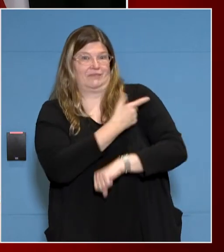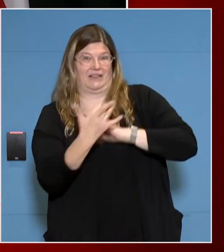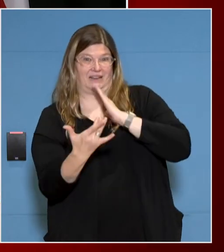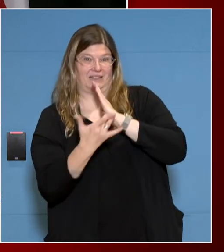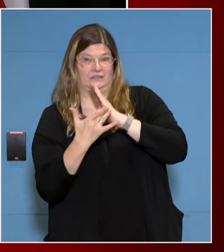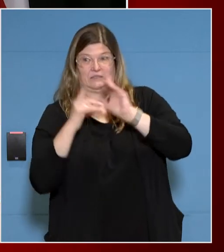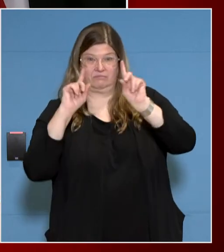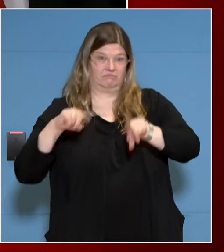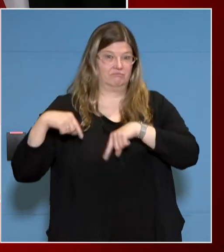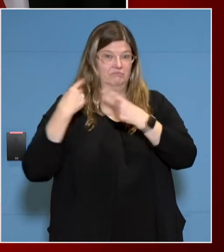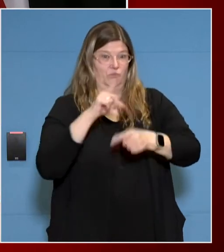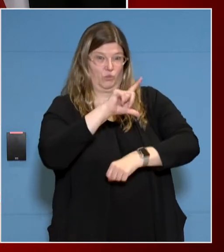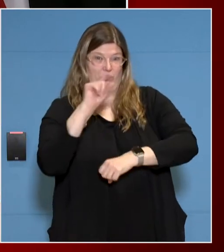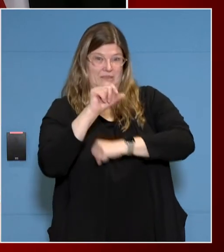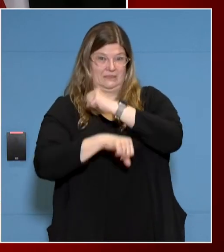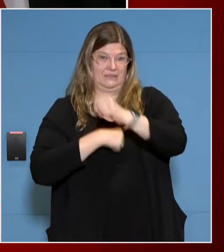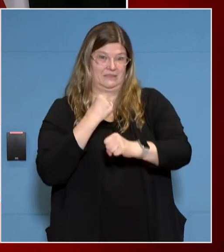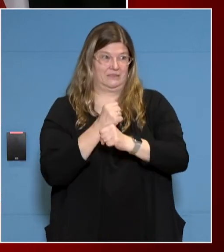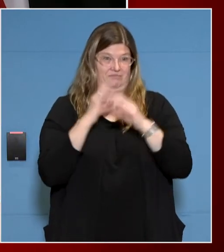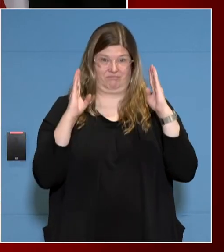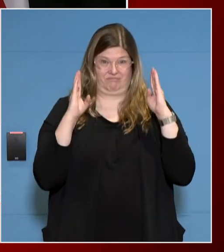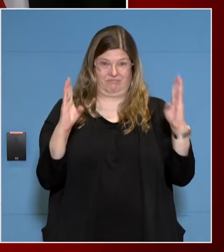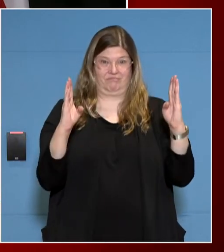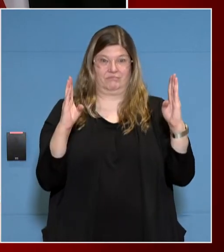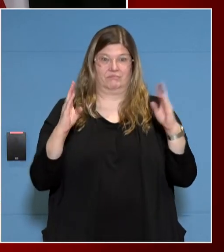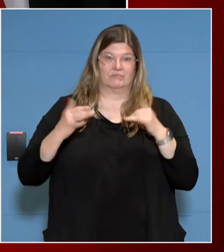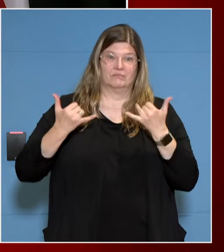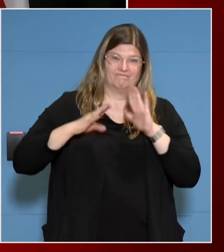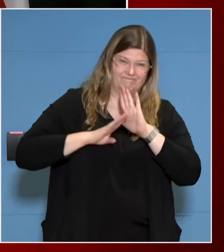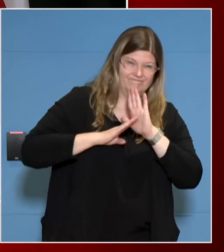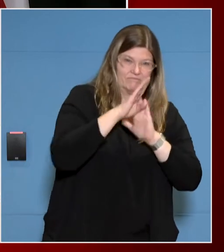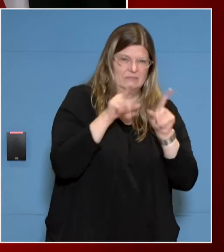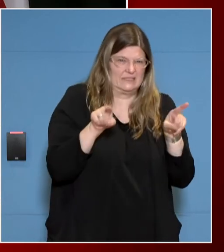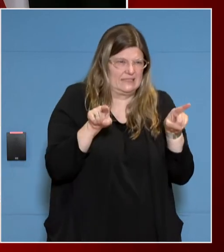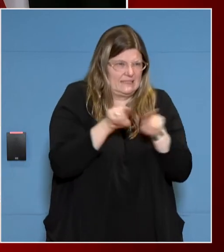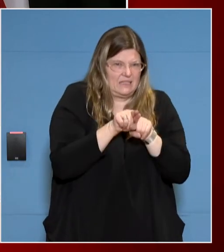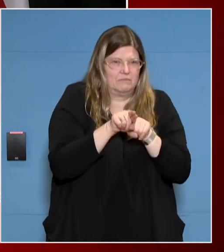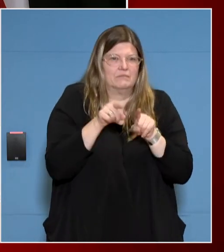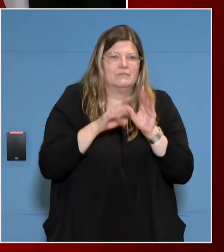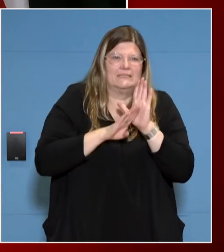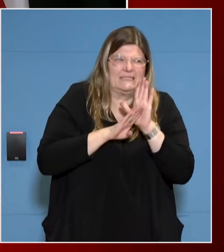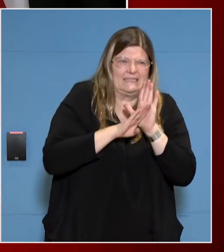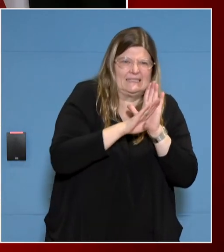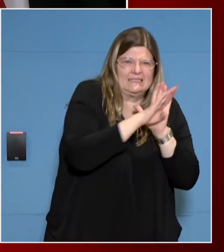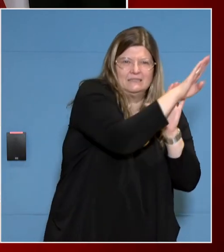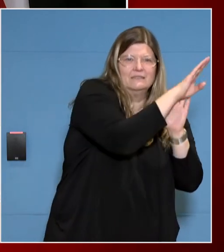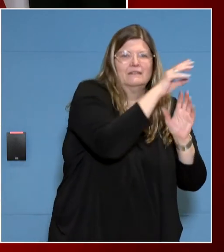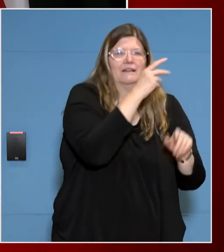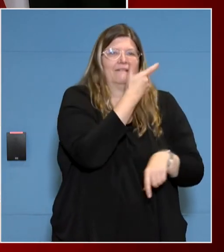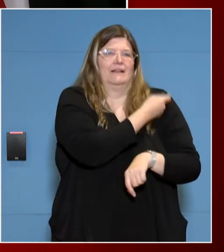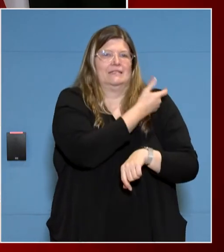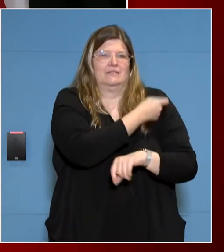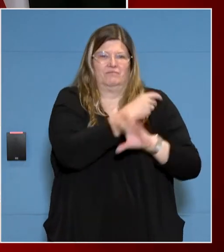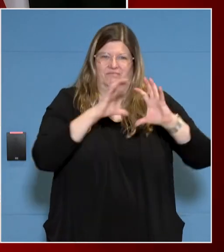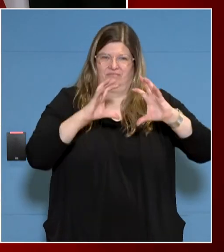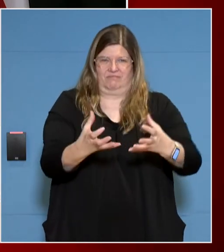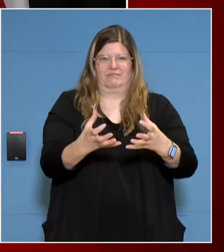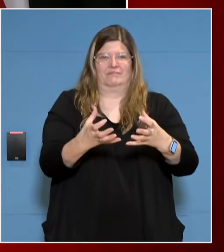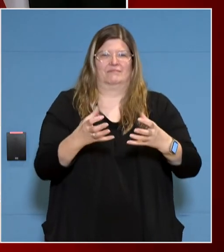safely develop and deliver these vaccines. These vaccines provide a bright light at the end of a long, dark